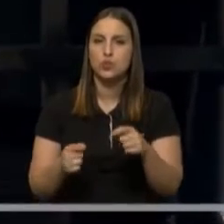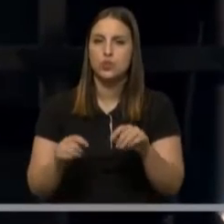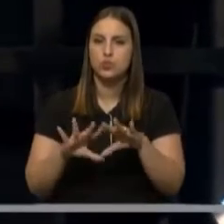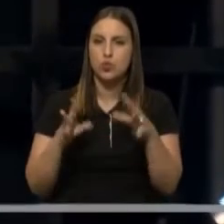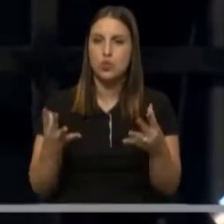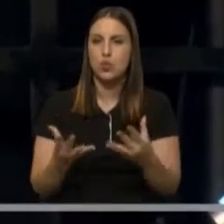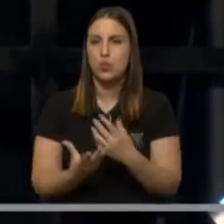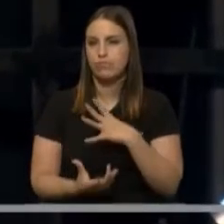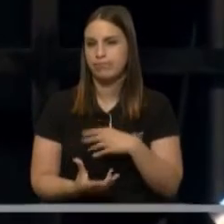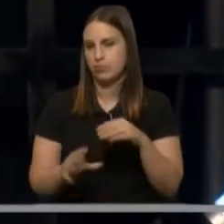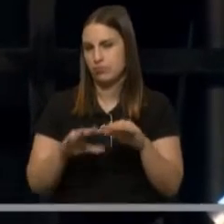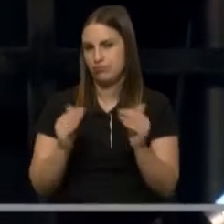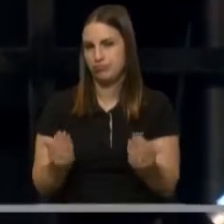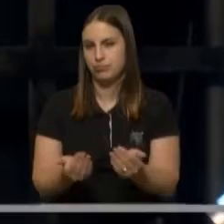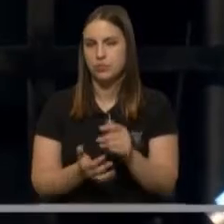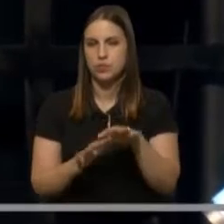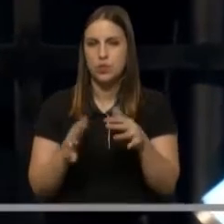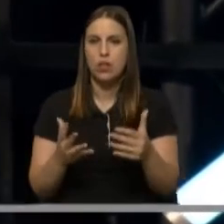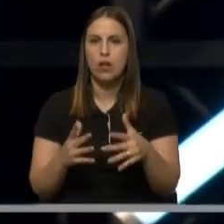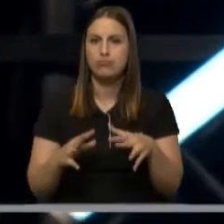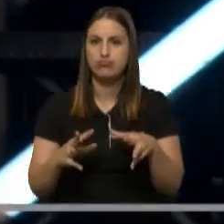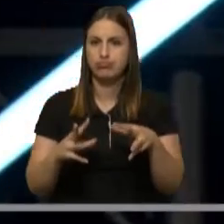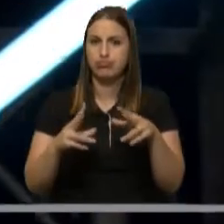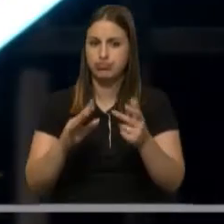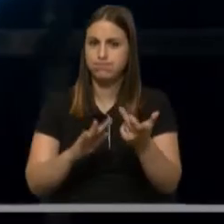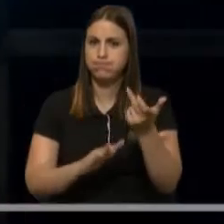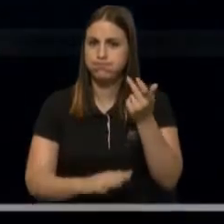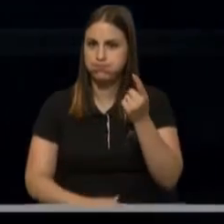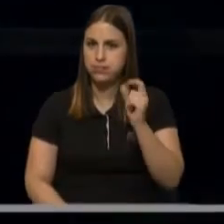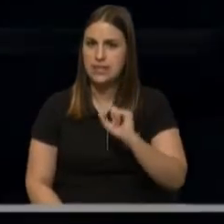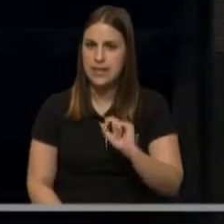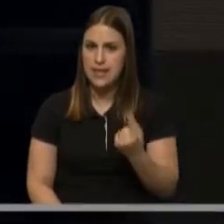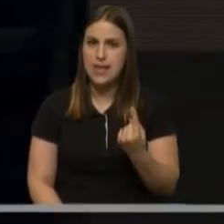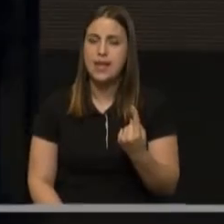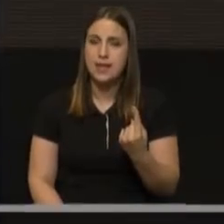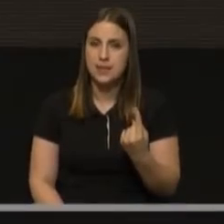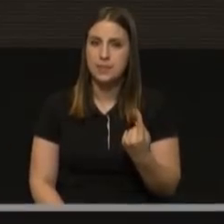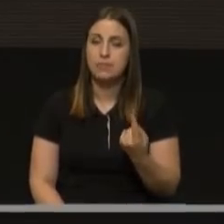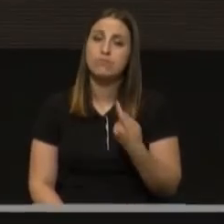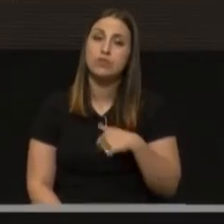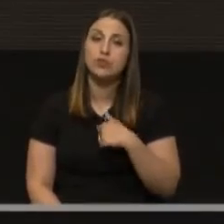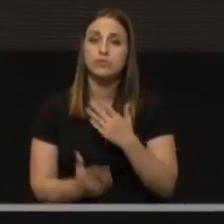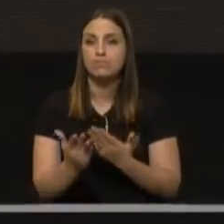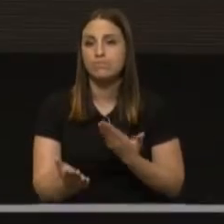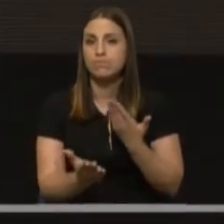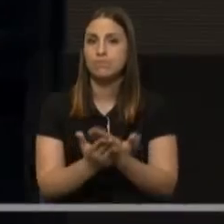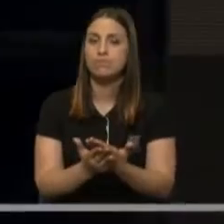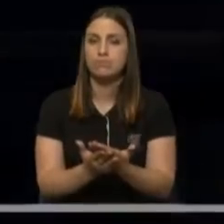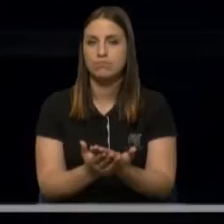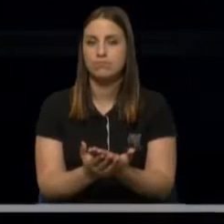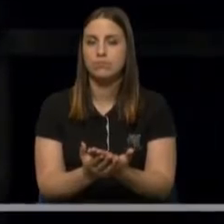global. And it's growing very fast. We are introducing liquid